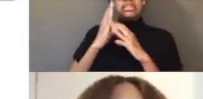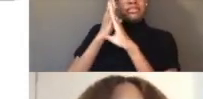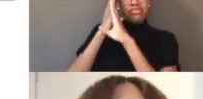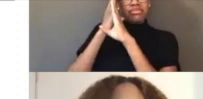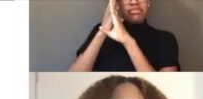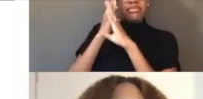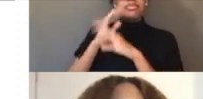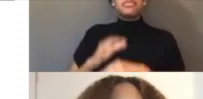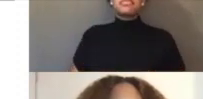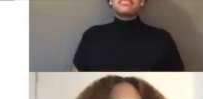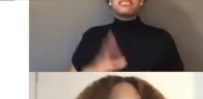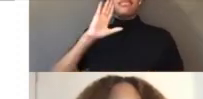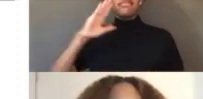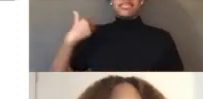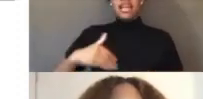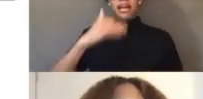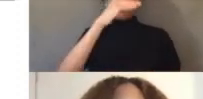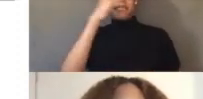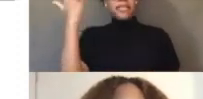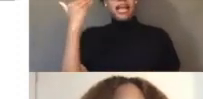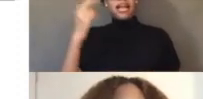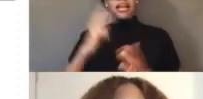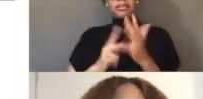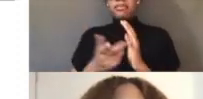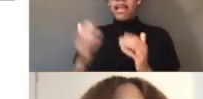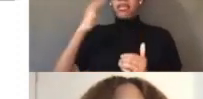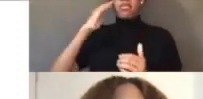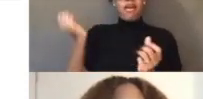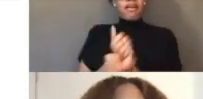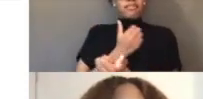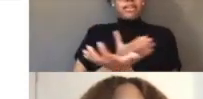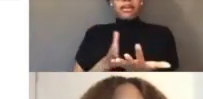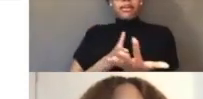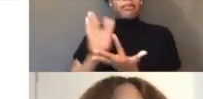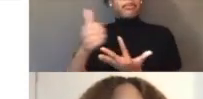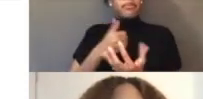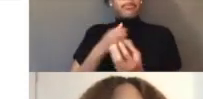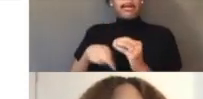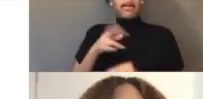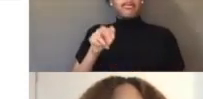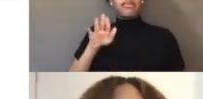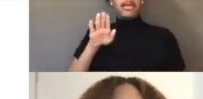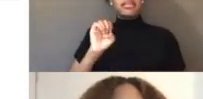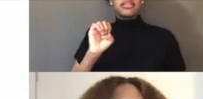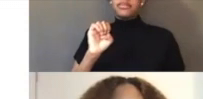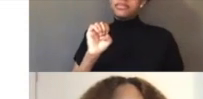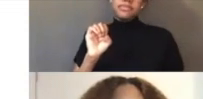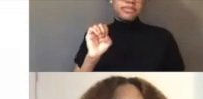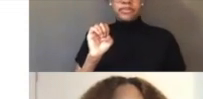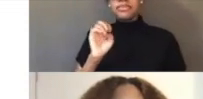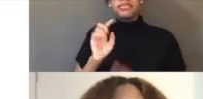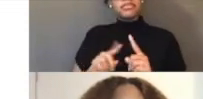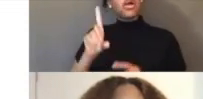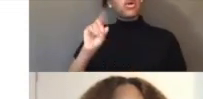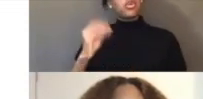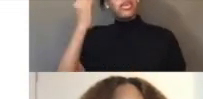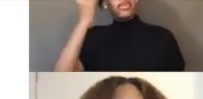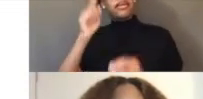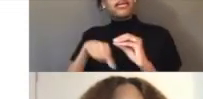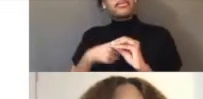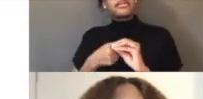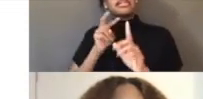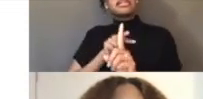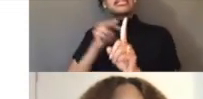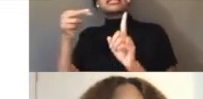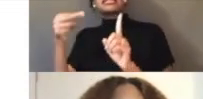race. But it does mean that I often find myself thinking differently about what happens in the classroom than some of my children's